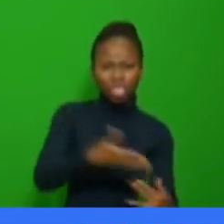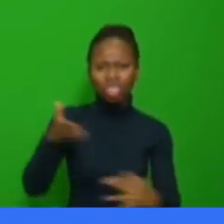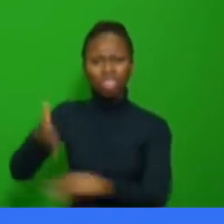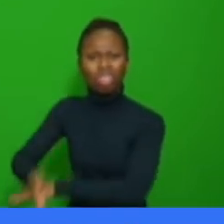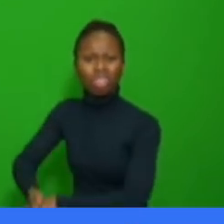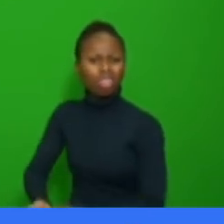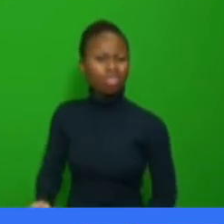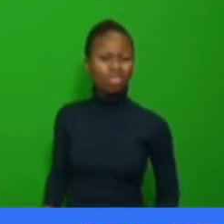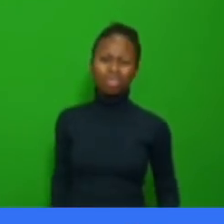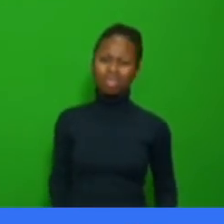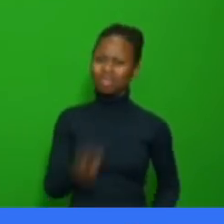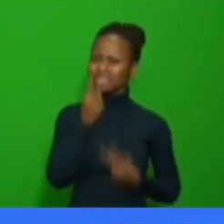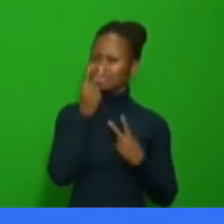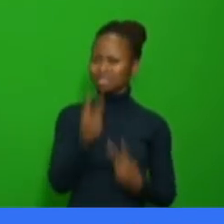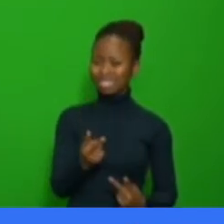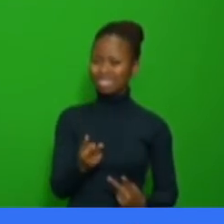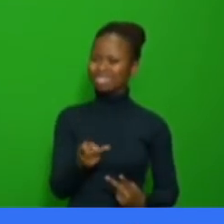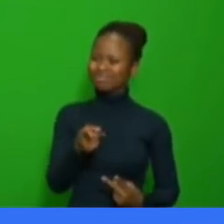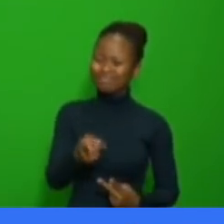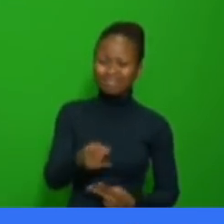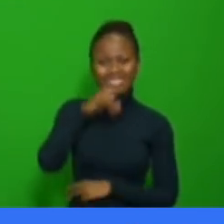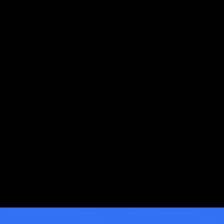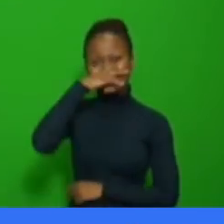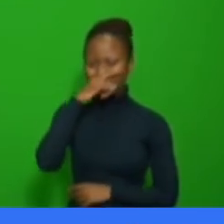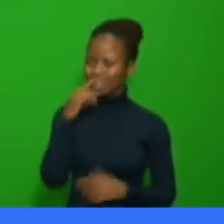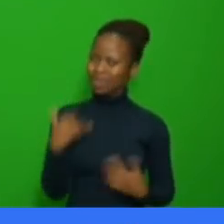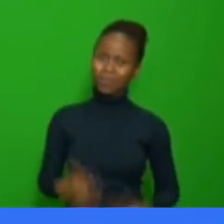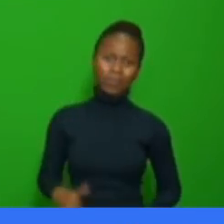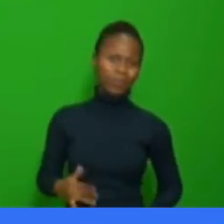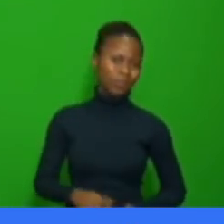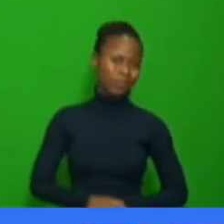constantly we've been making this point that